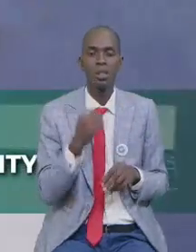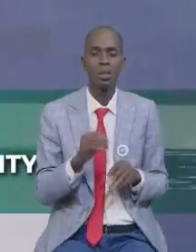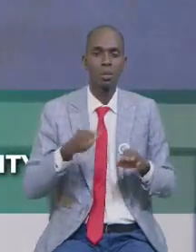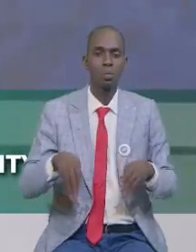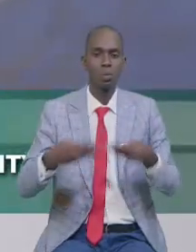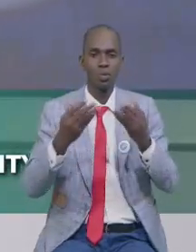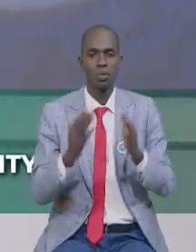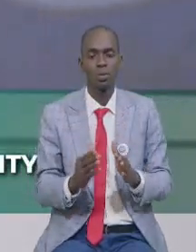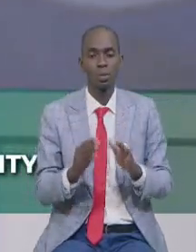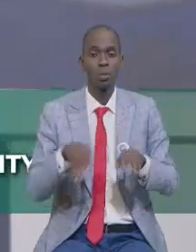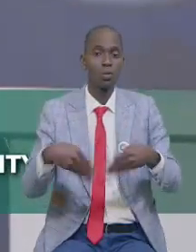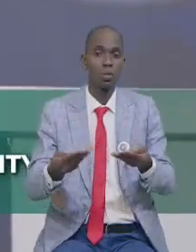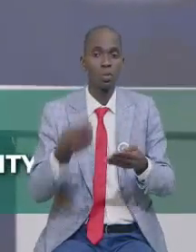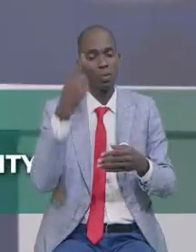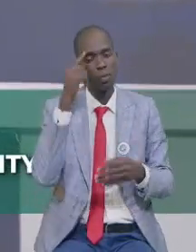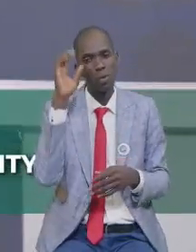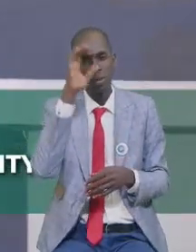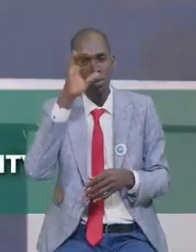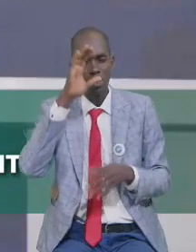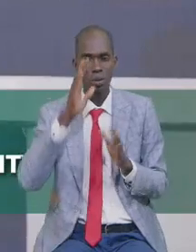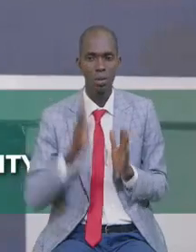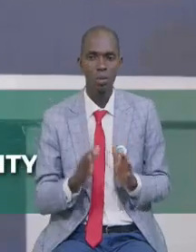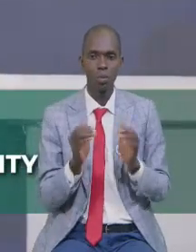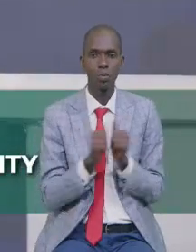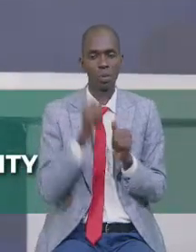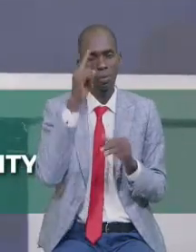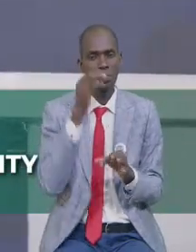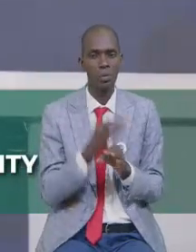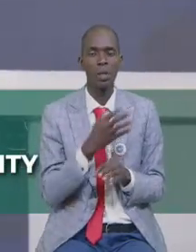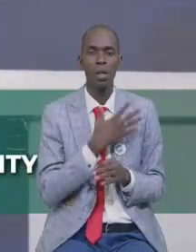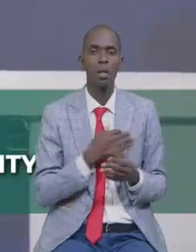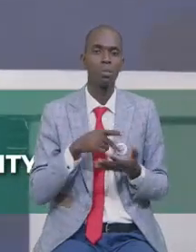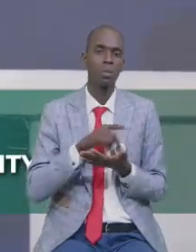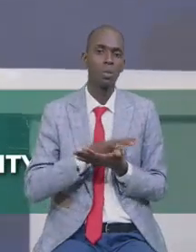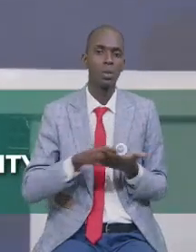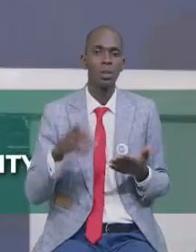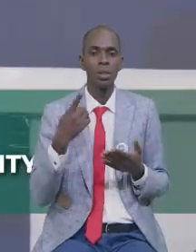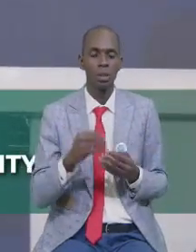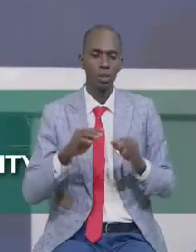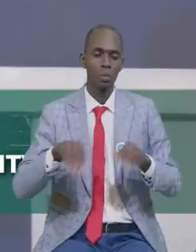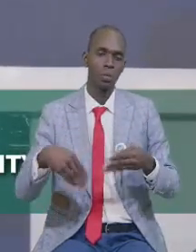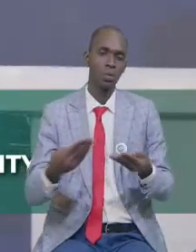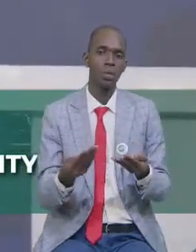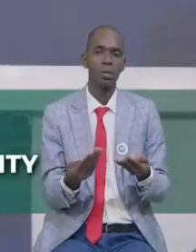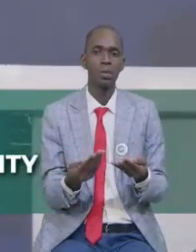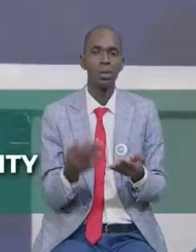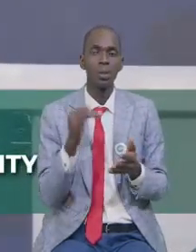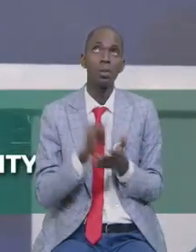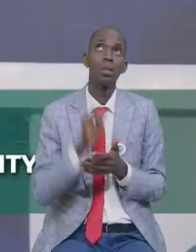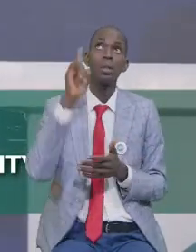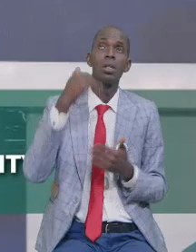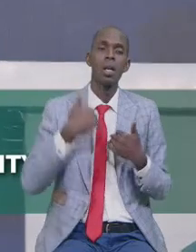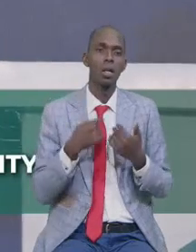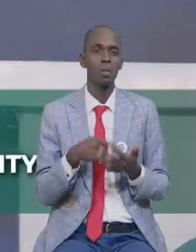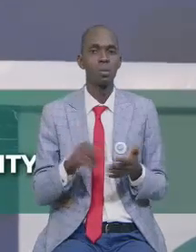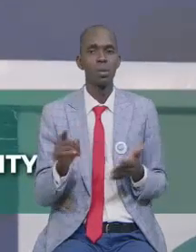seekers with faith and purity. The provision that he has made for